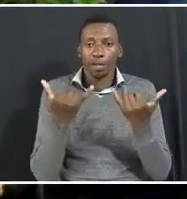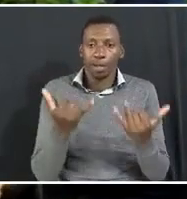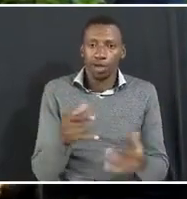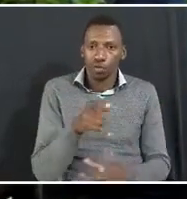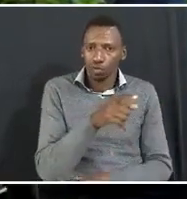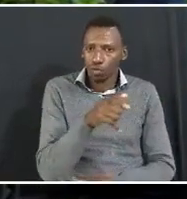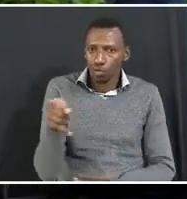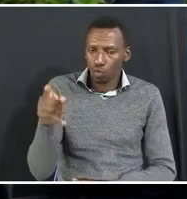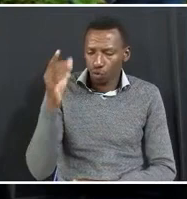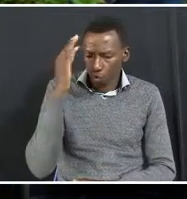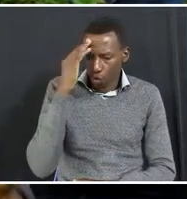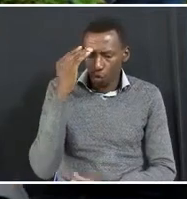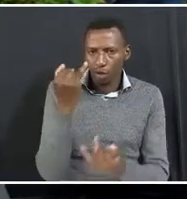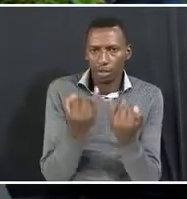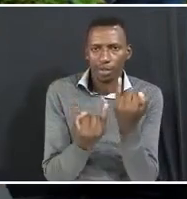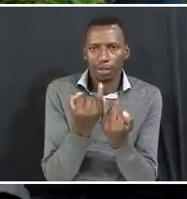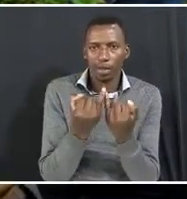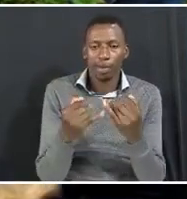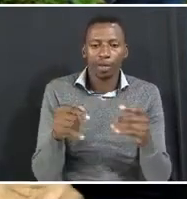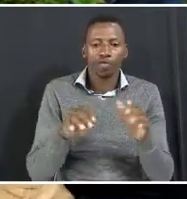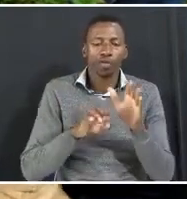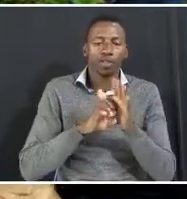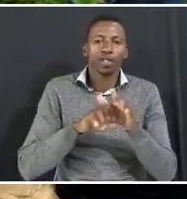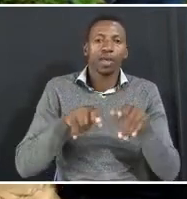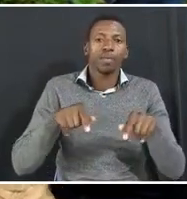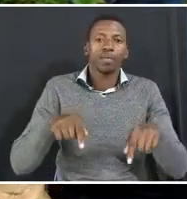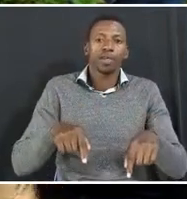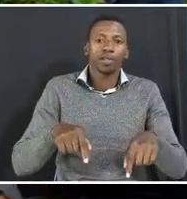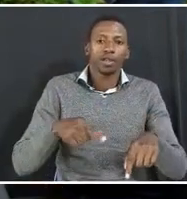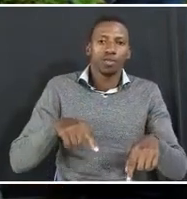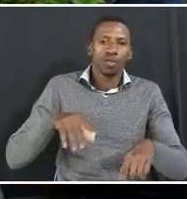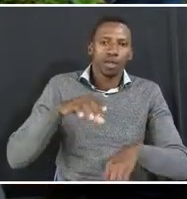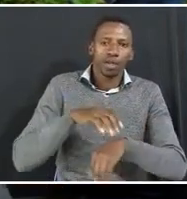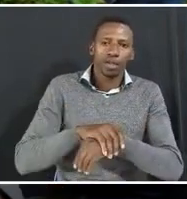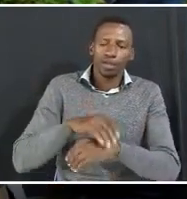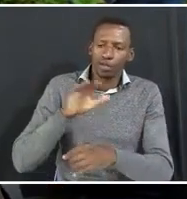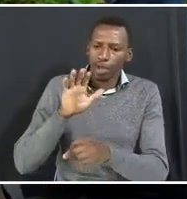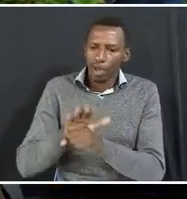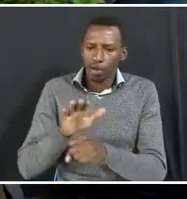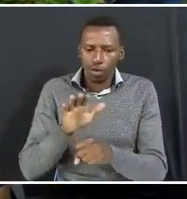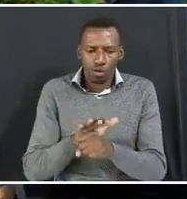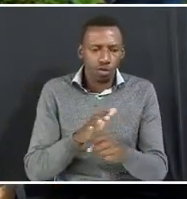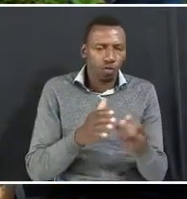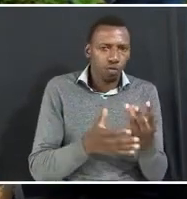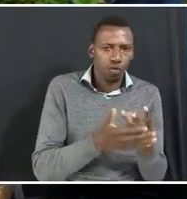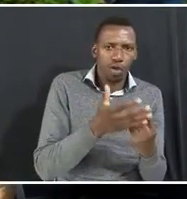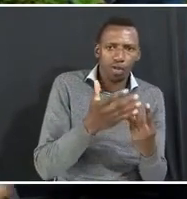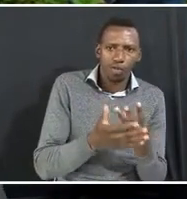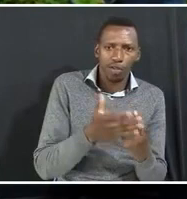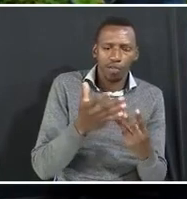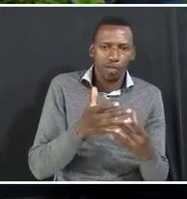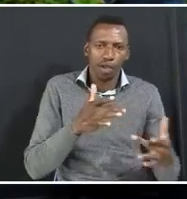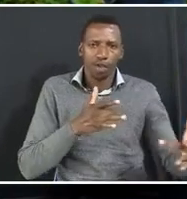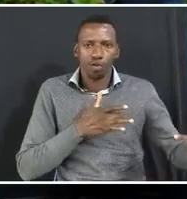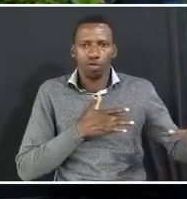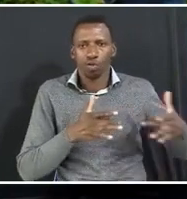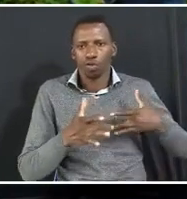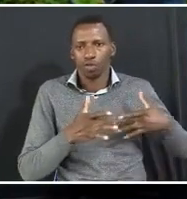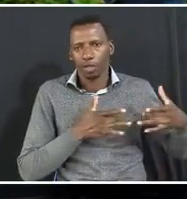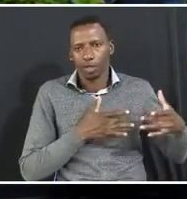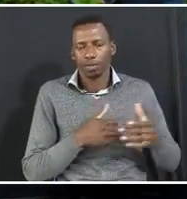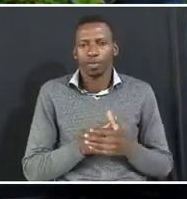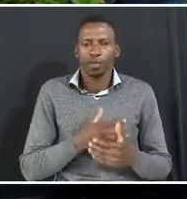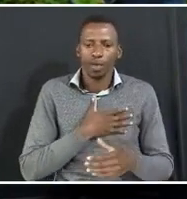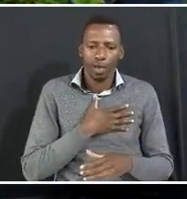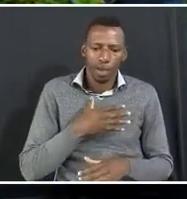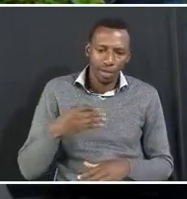Sabbath, during Sabbath like this, we also receive quite a lot of welfare concerns.